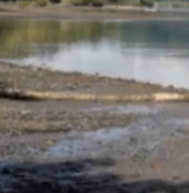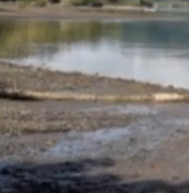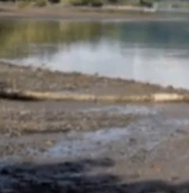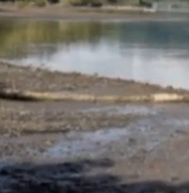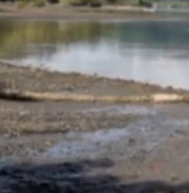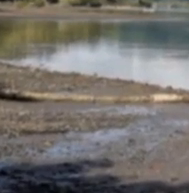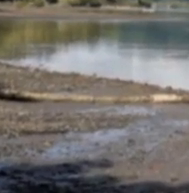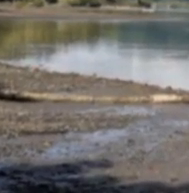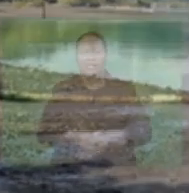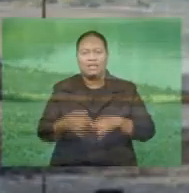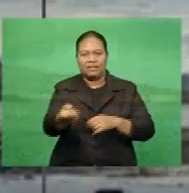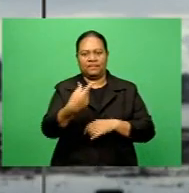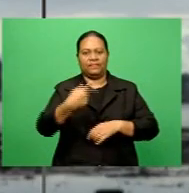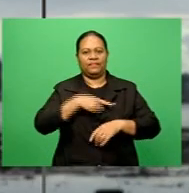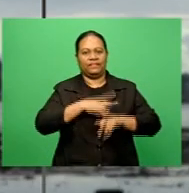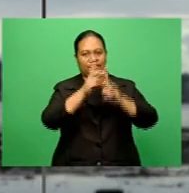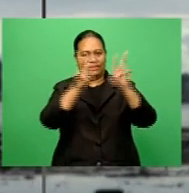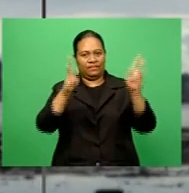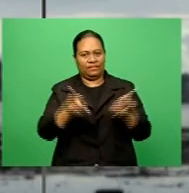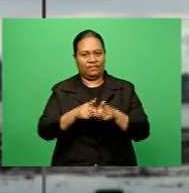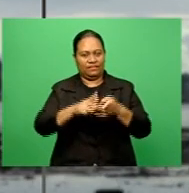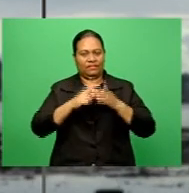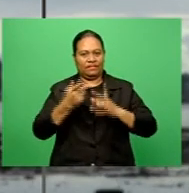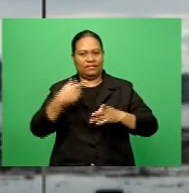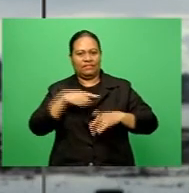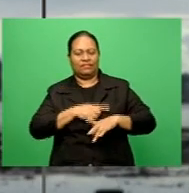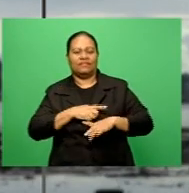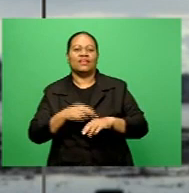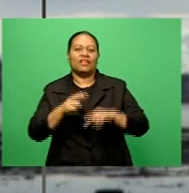You can send us newsworthy pictures and videos on email